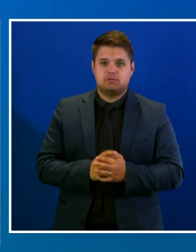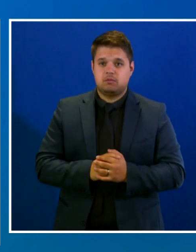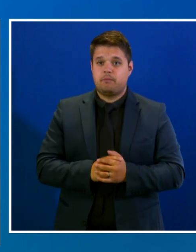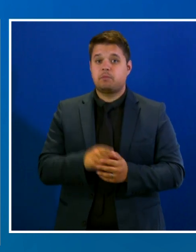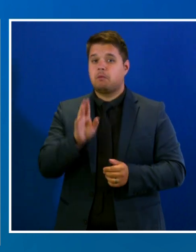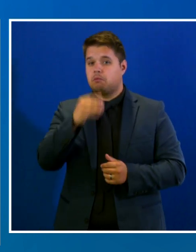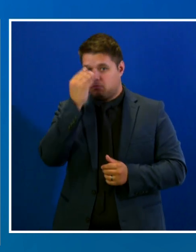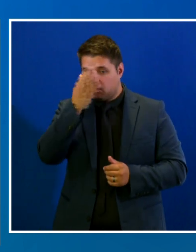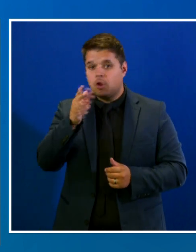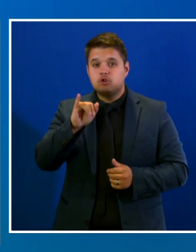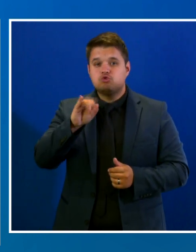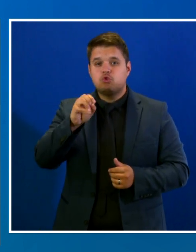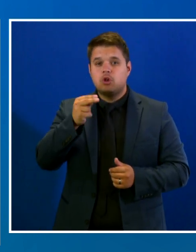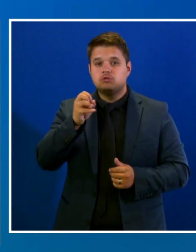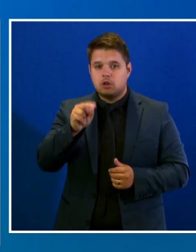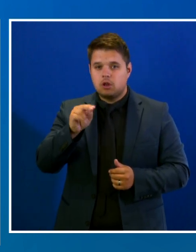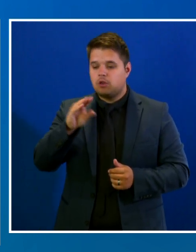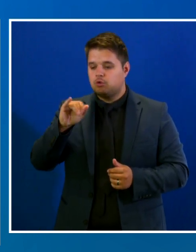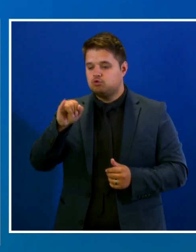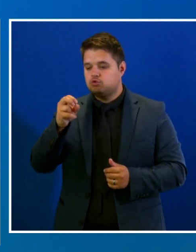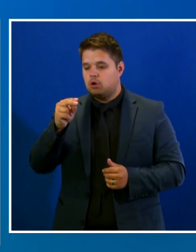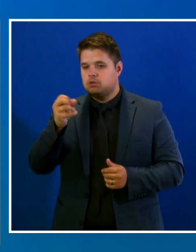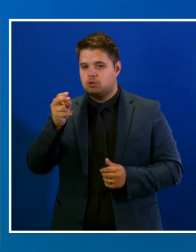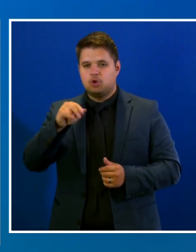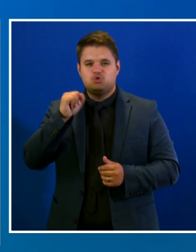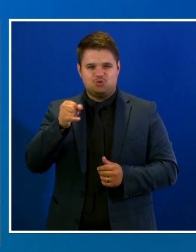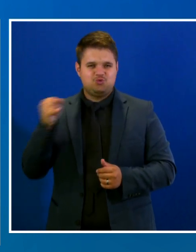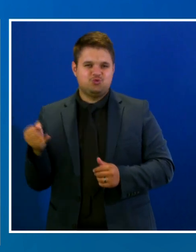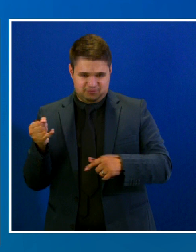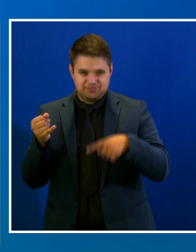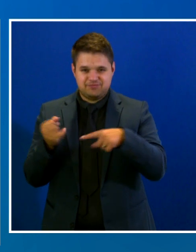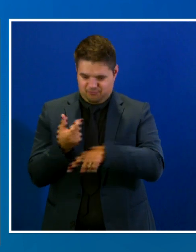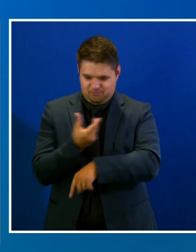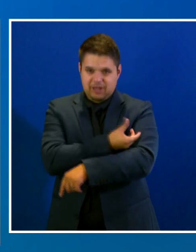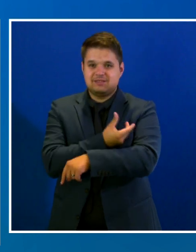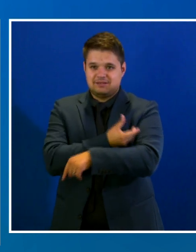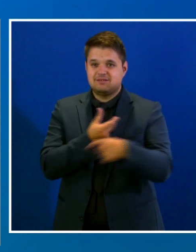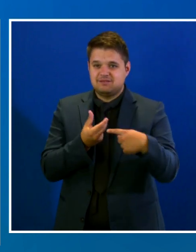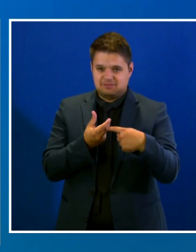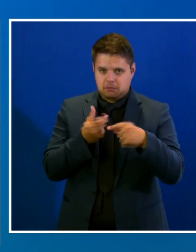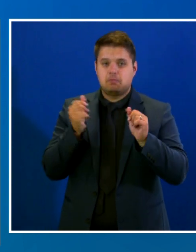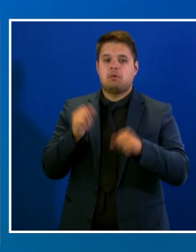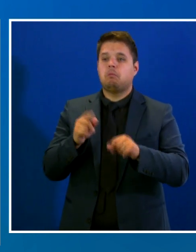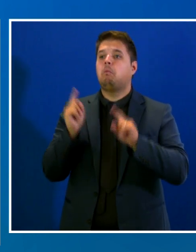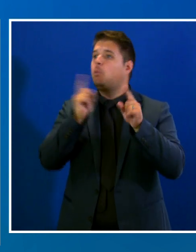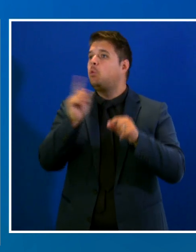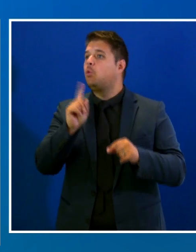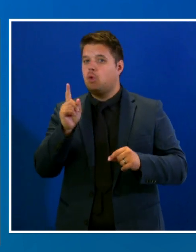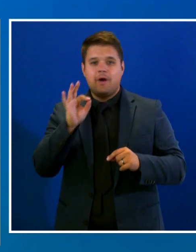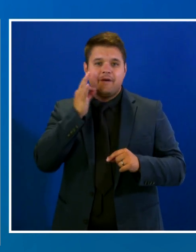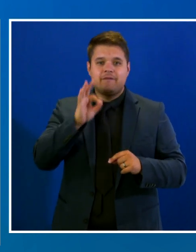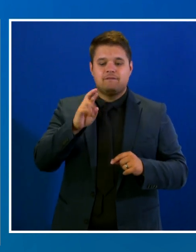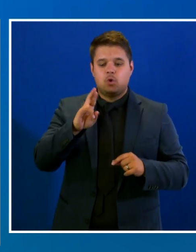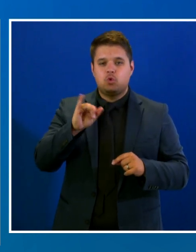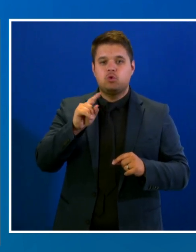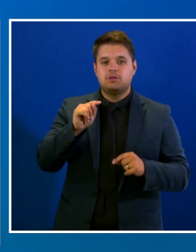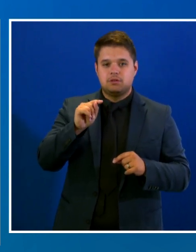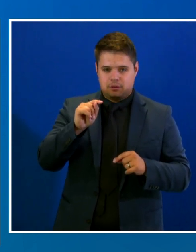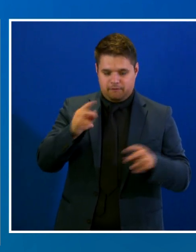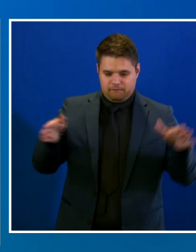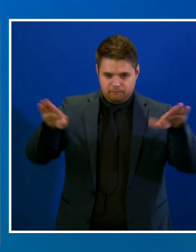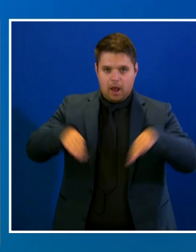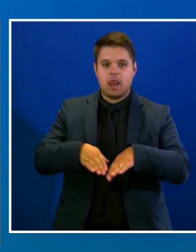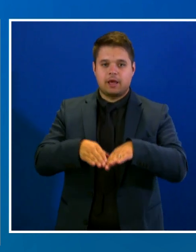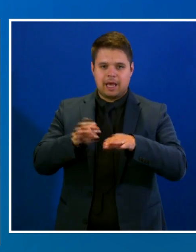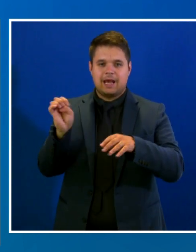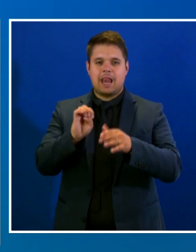Fruit Valley Elementary School in West Vancouver this Saturday, May 15th. Again, appointments are available from